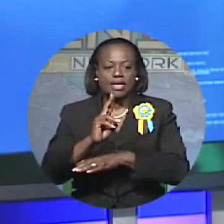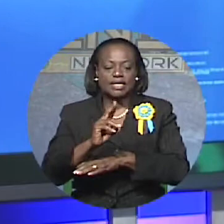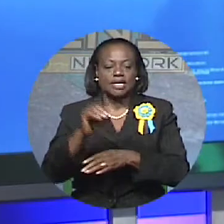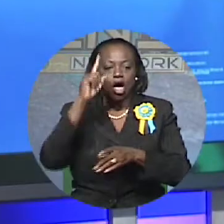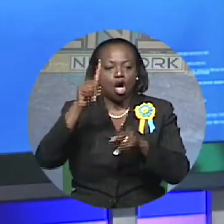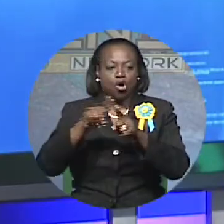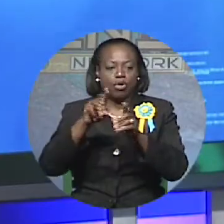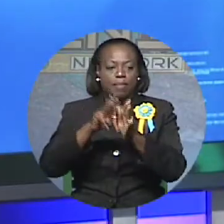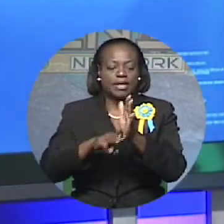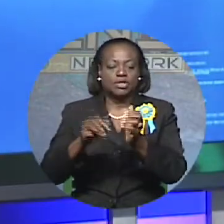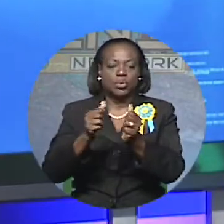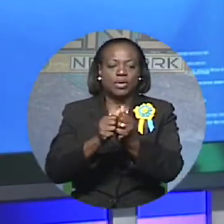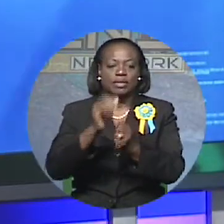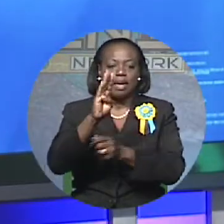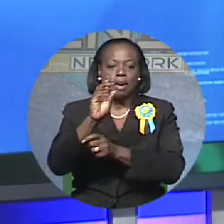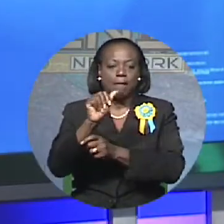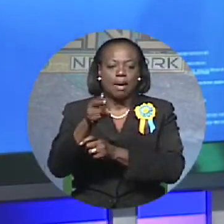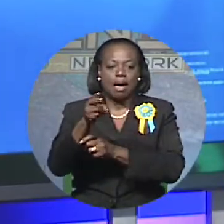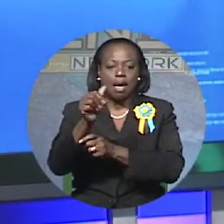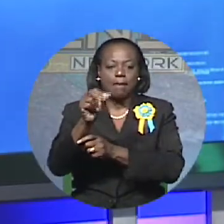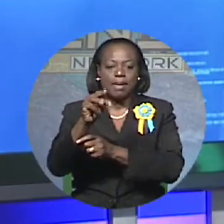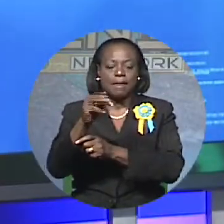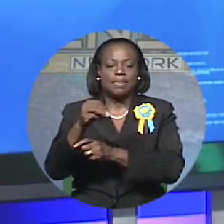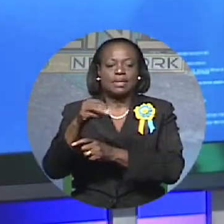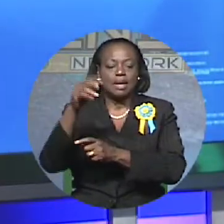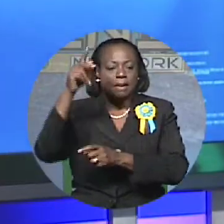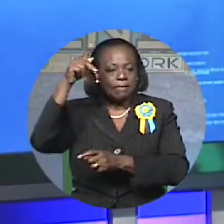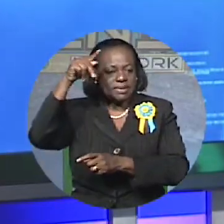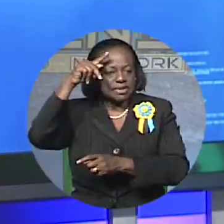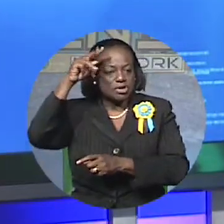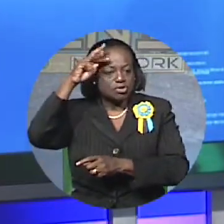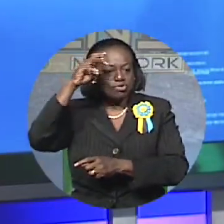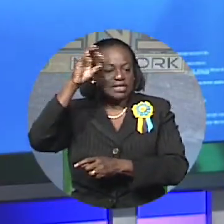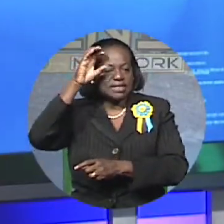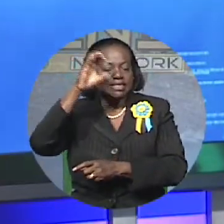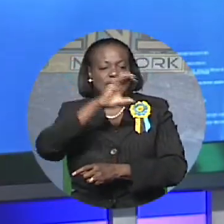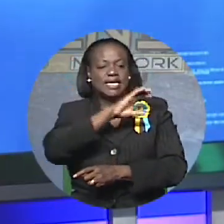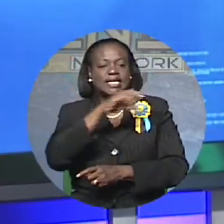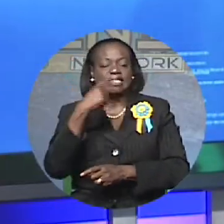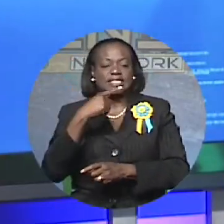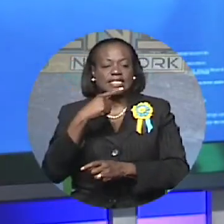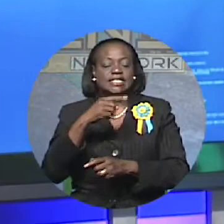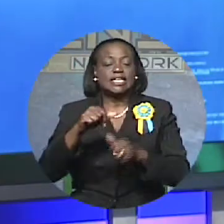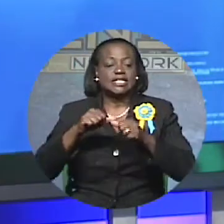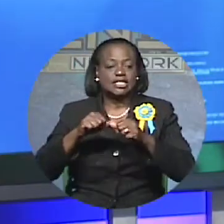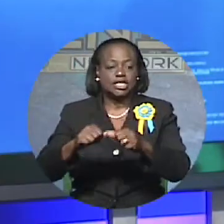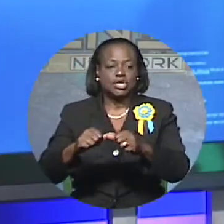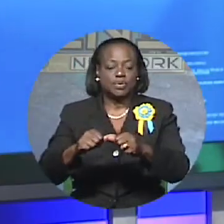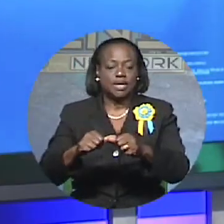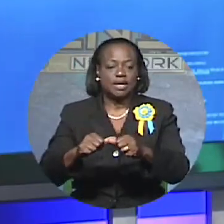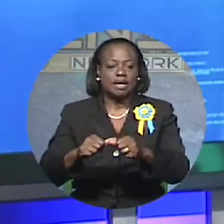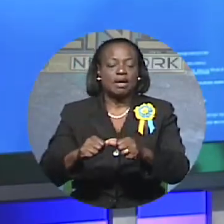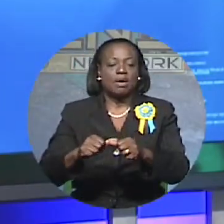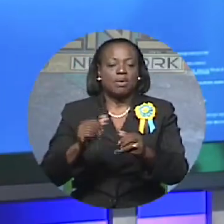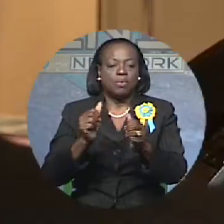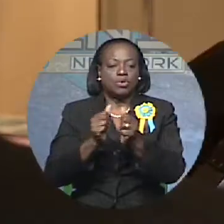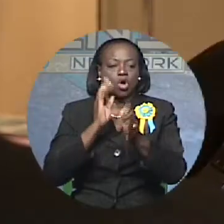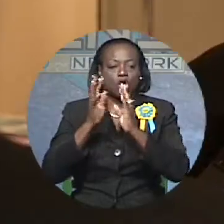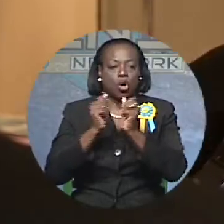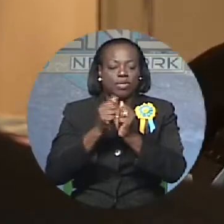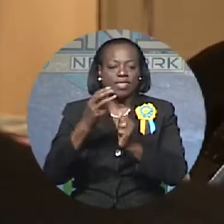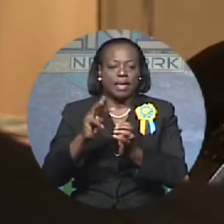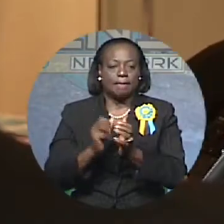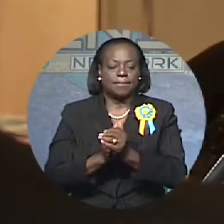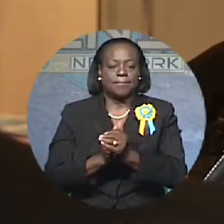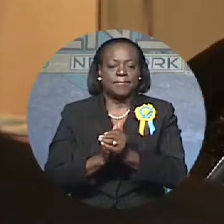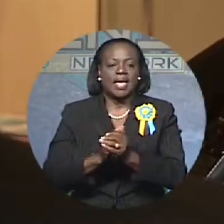in constant communication with Baha Mar's CEO, Sarkis Ismerlian, on the issue in order to work through the challenges. It